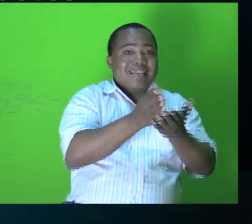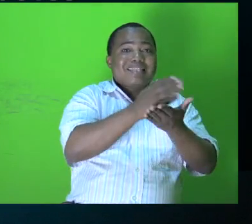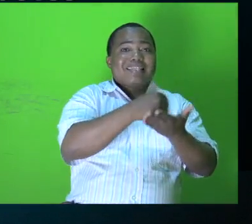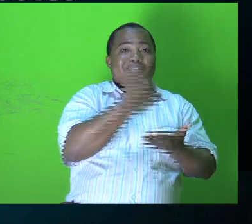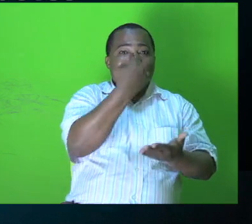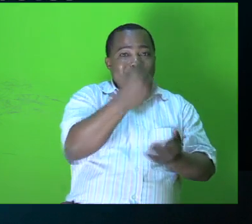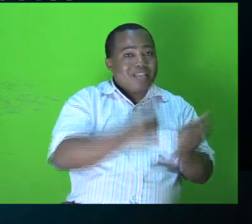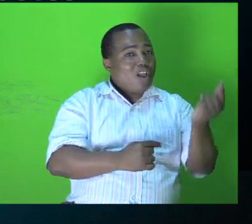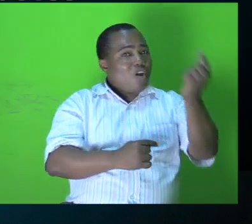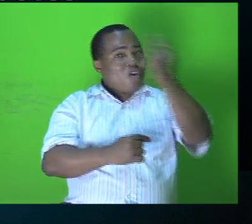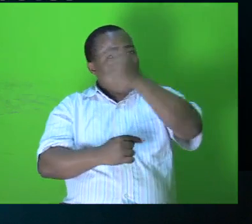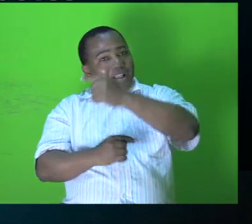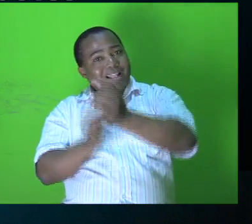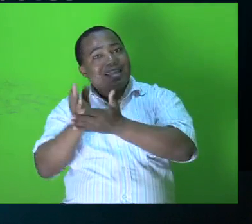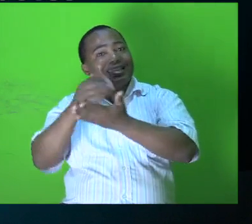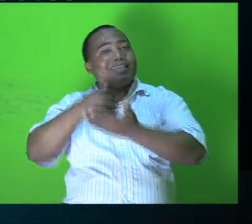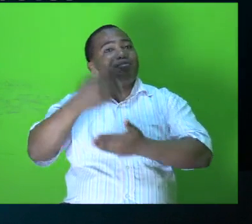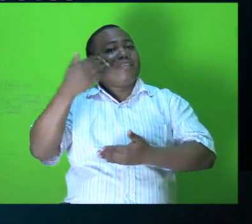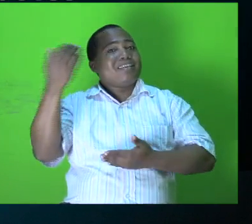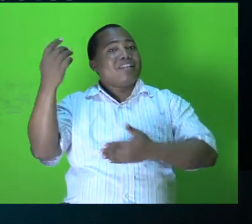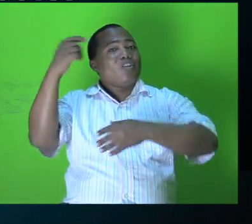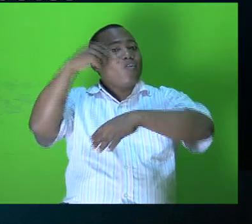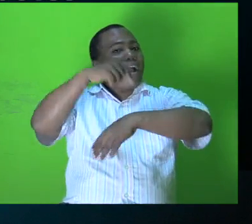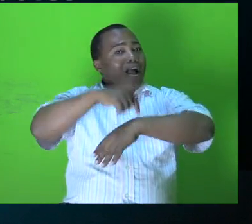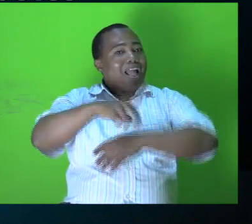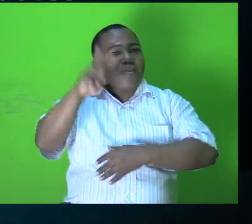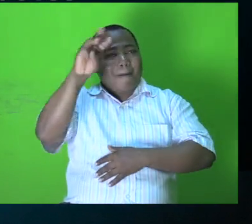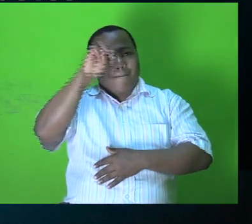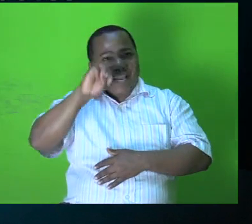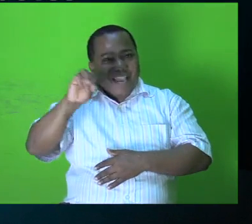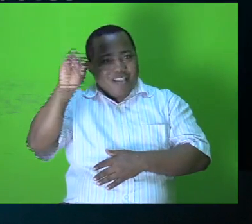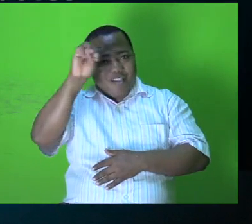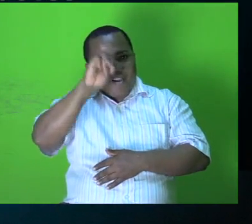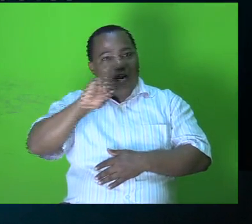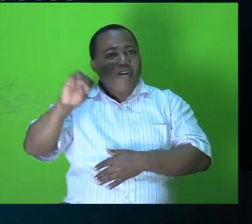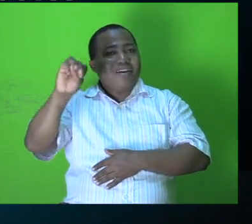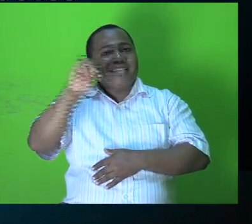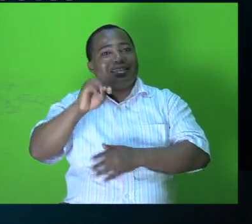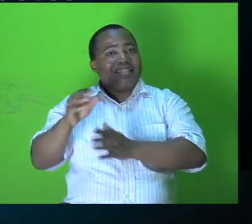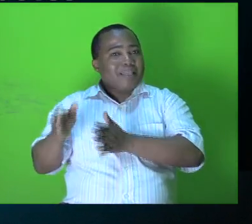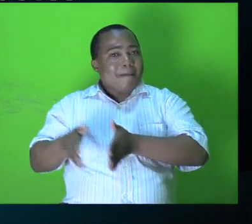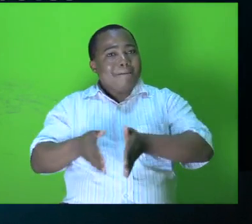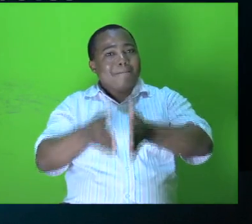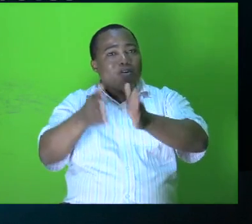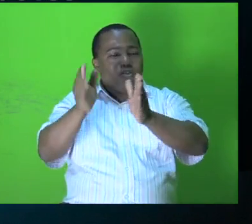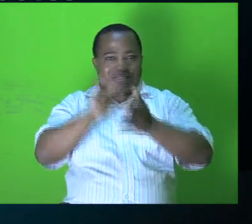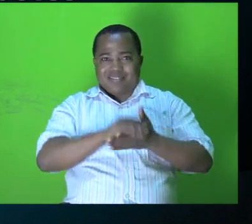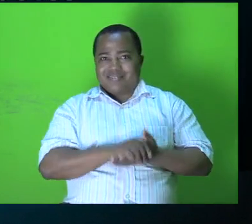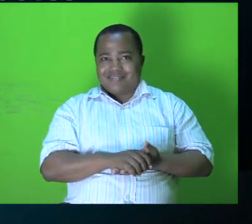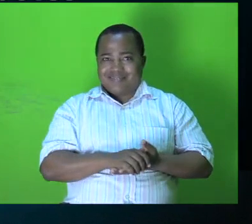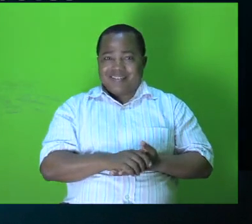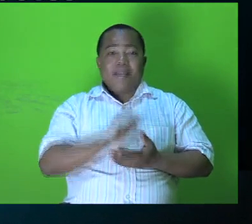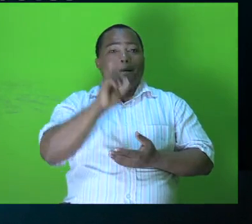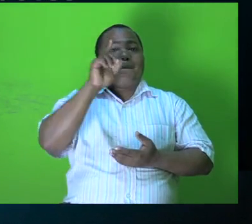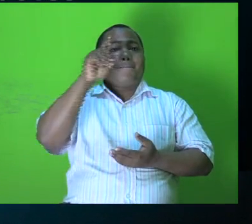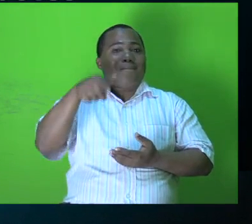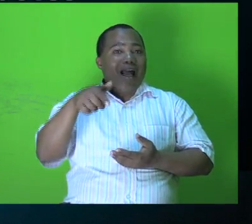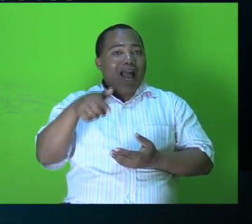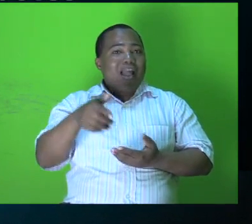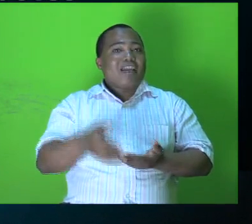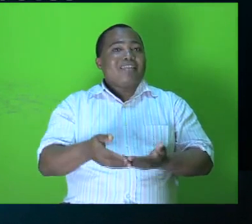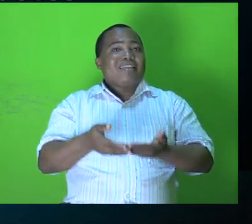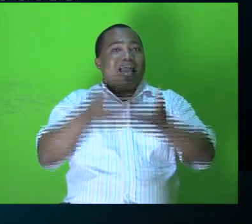to another during meiosis process? By the helping of